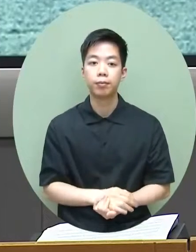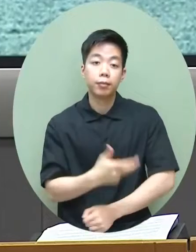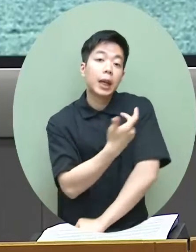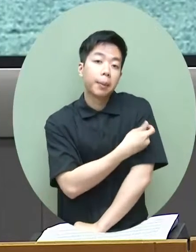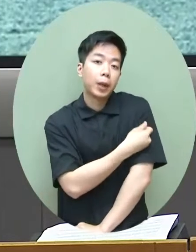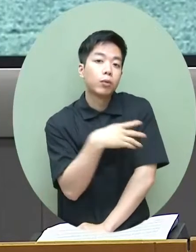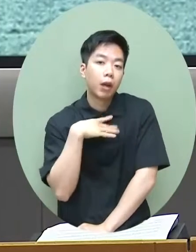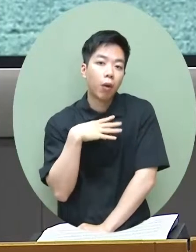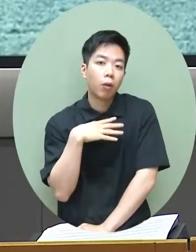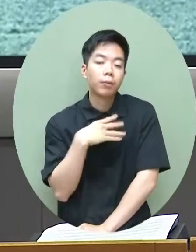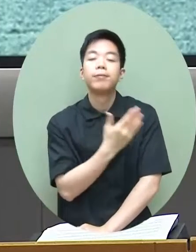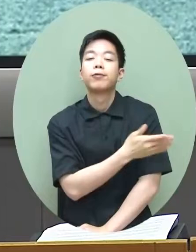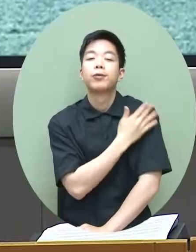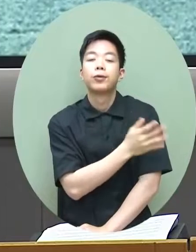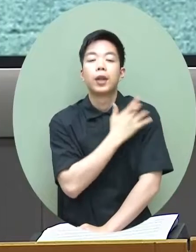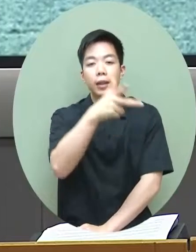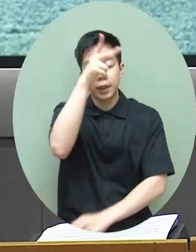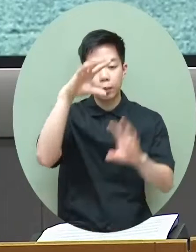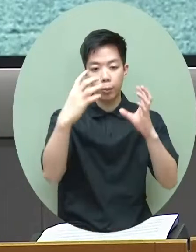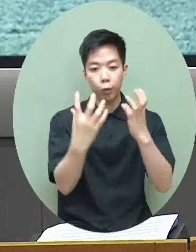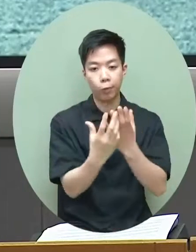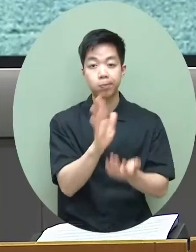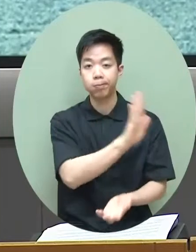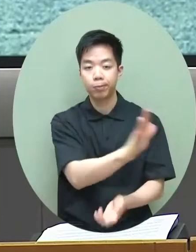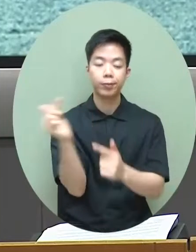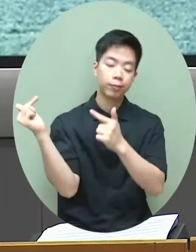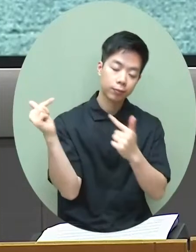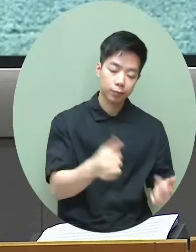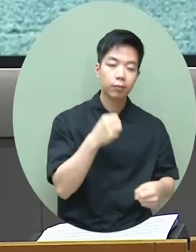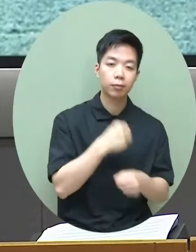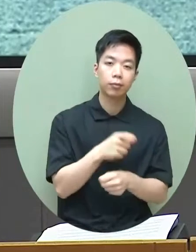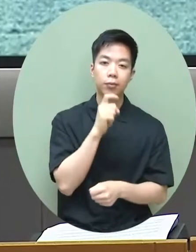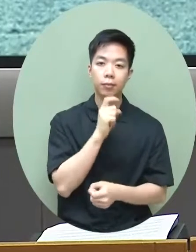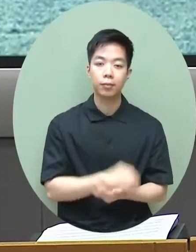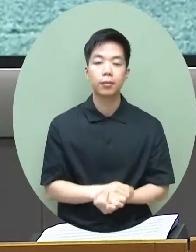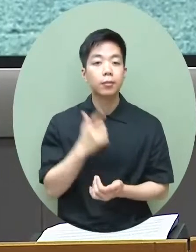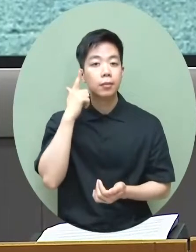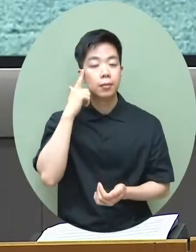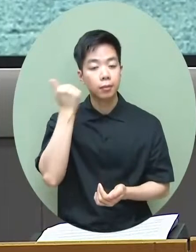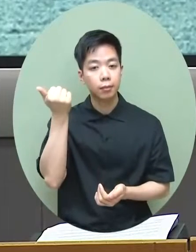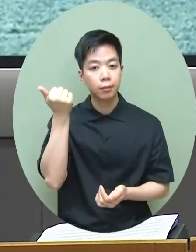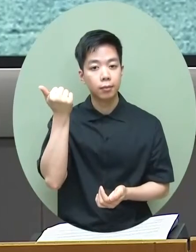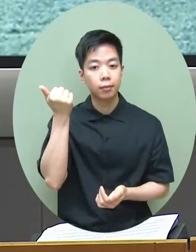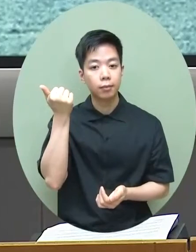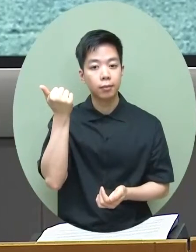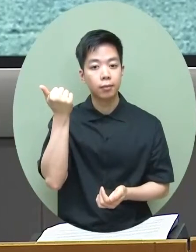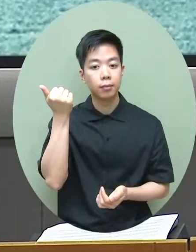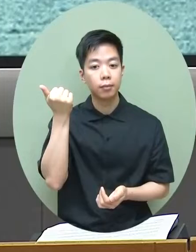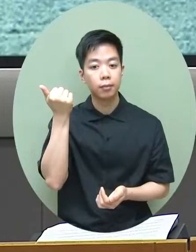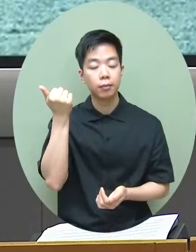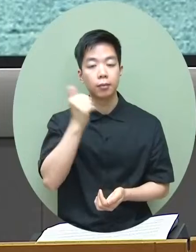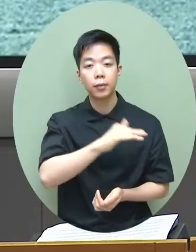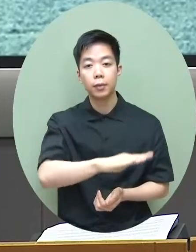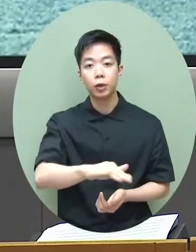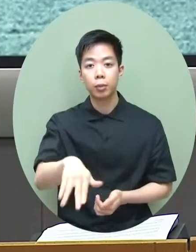the age of 3 and 11, I understand that the government has been making an effort to further